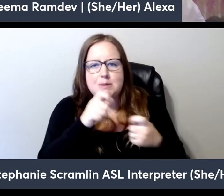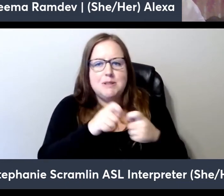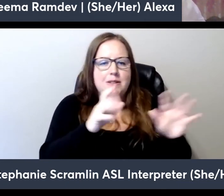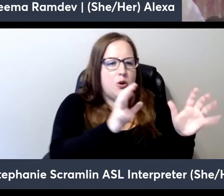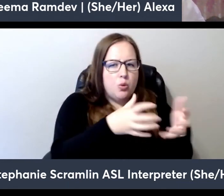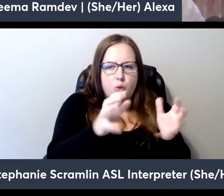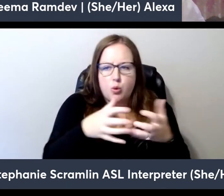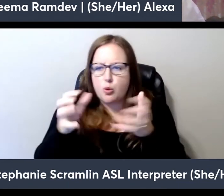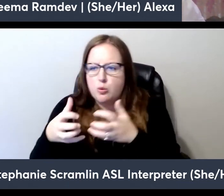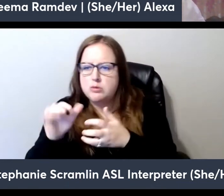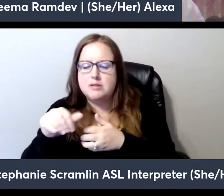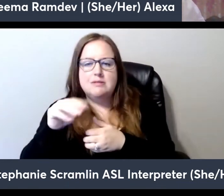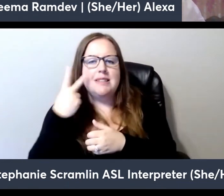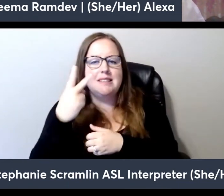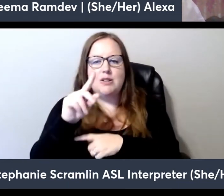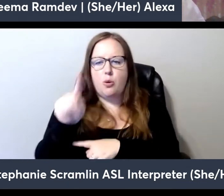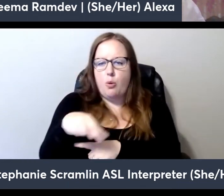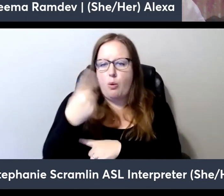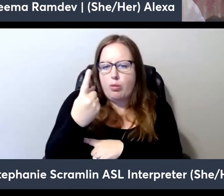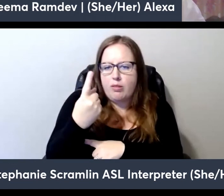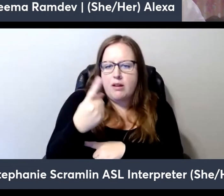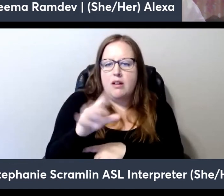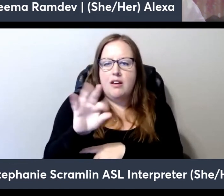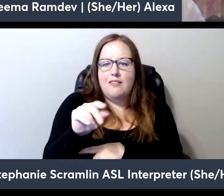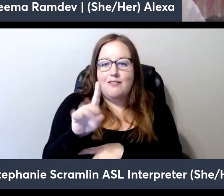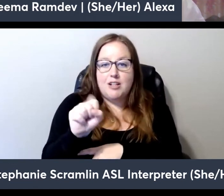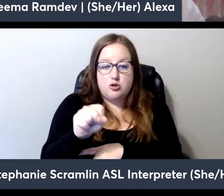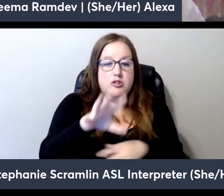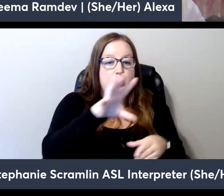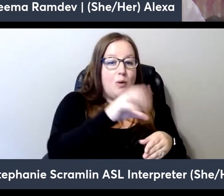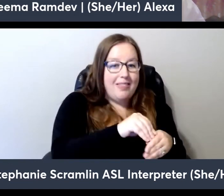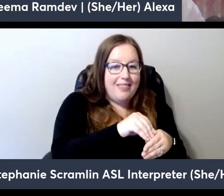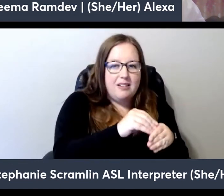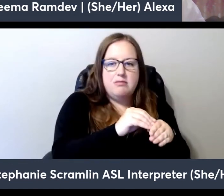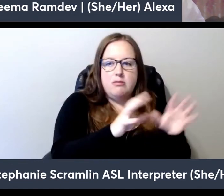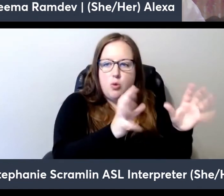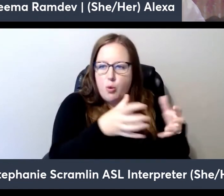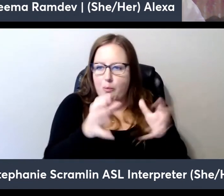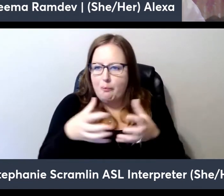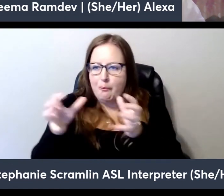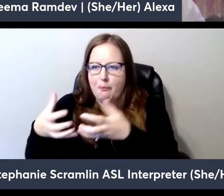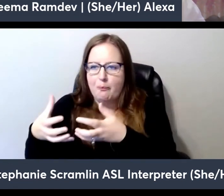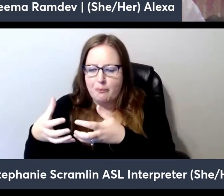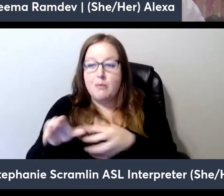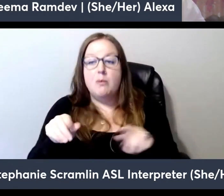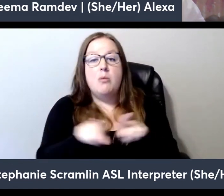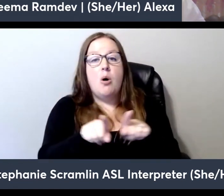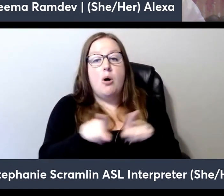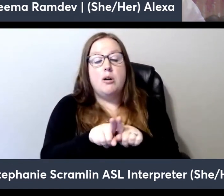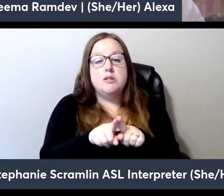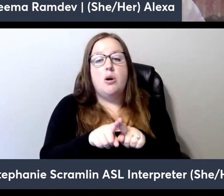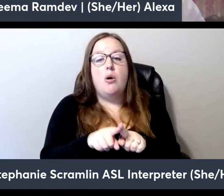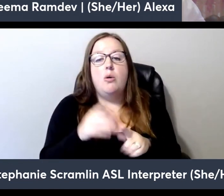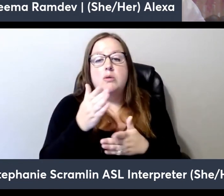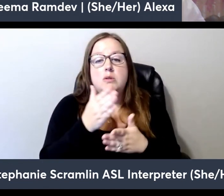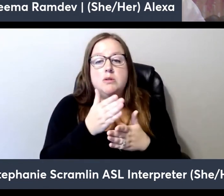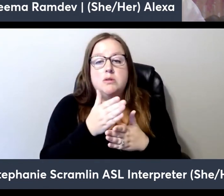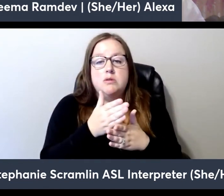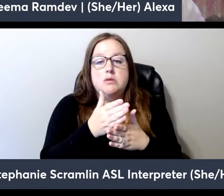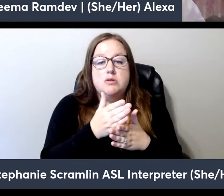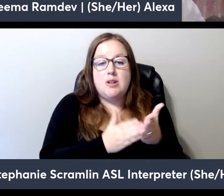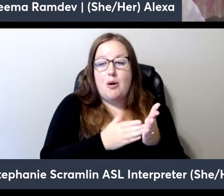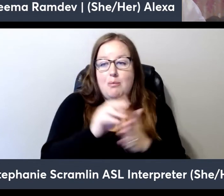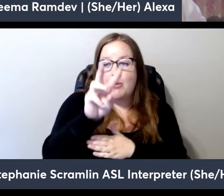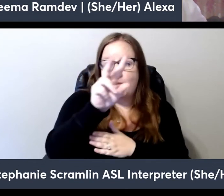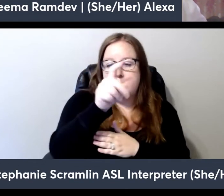could see only certain features within those feature groups, and also only certain rows